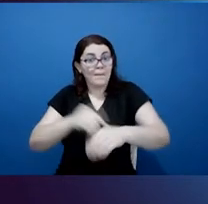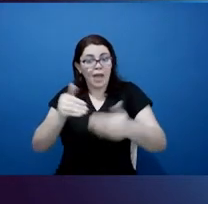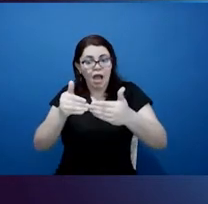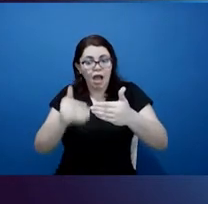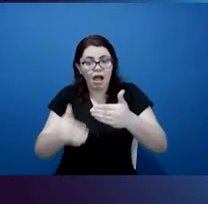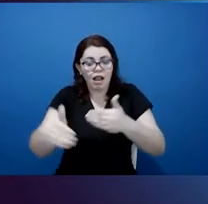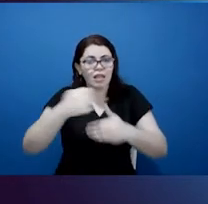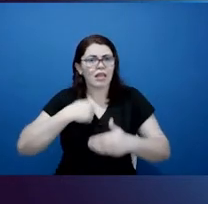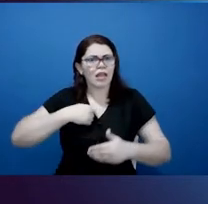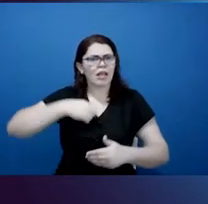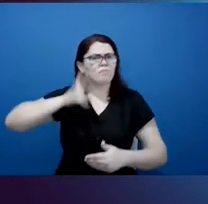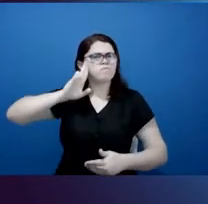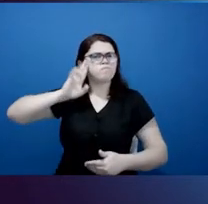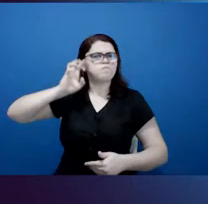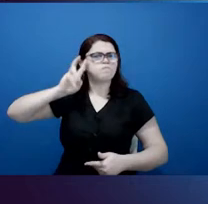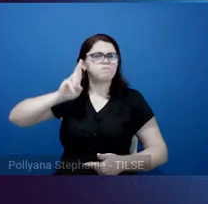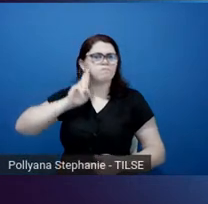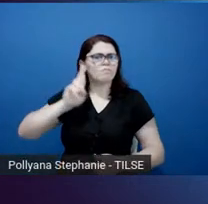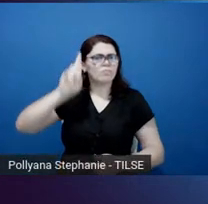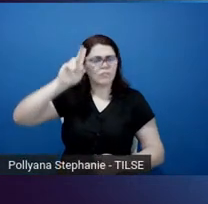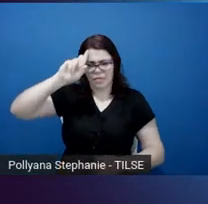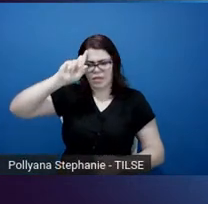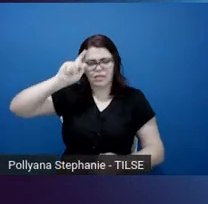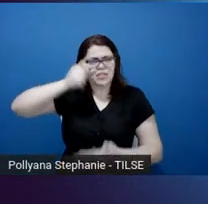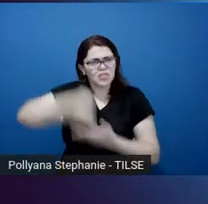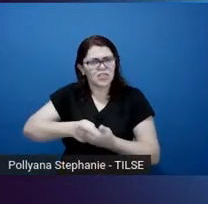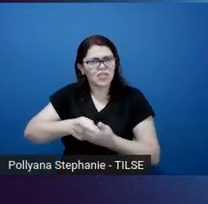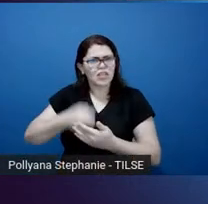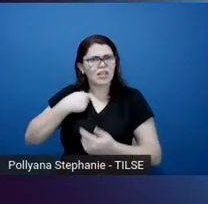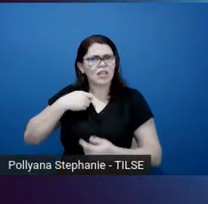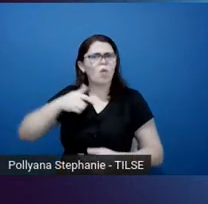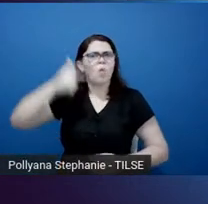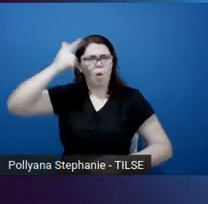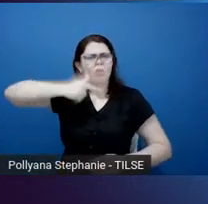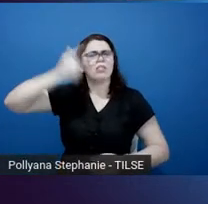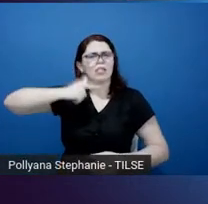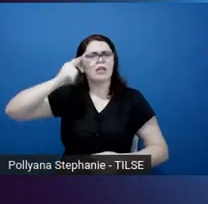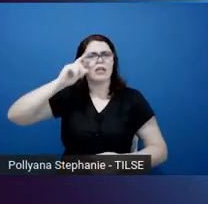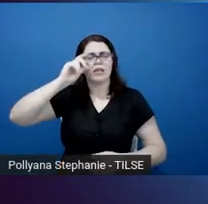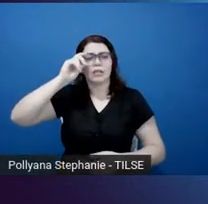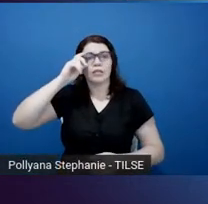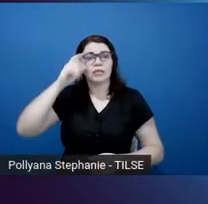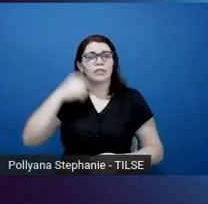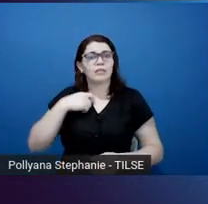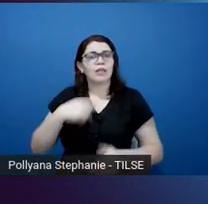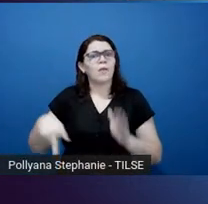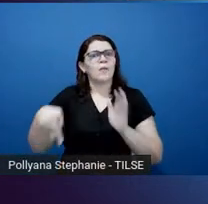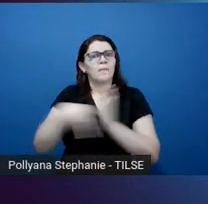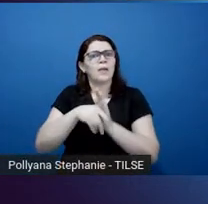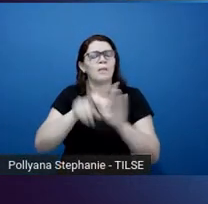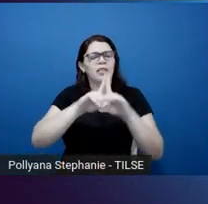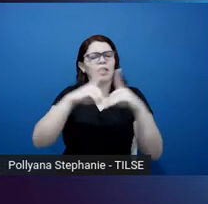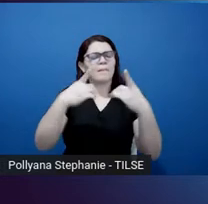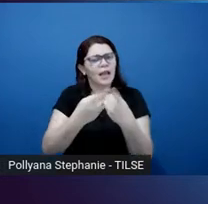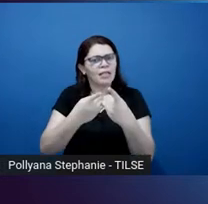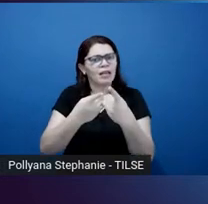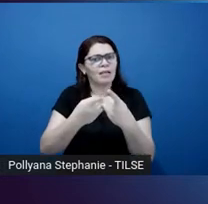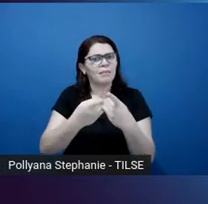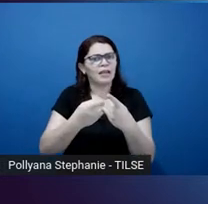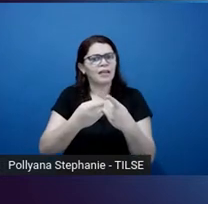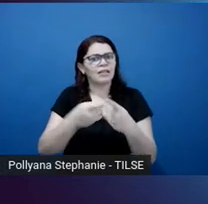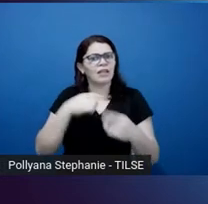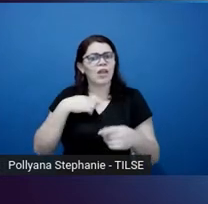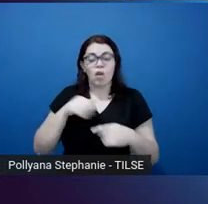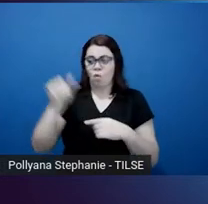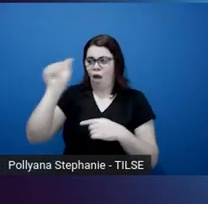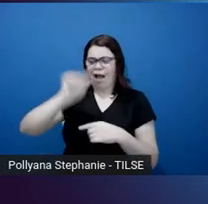leader, to become chair of a department, and now I'm an associate dean, and hopefully one day